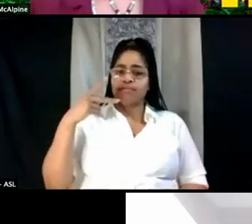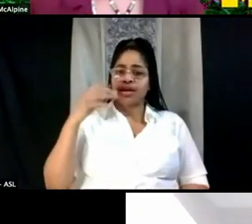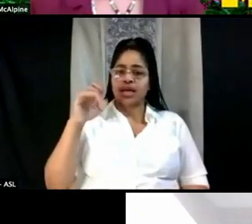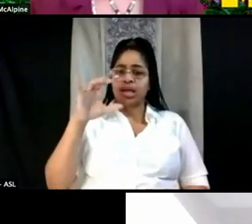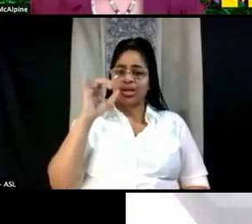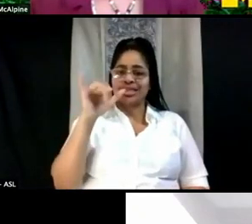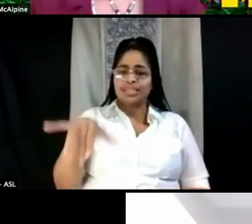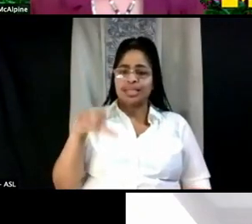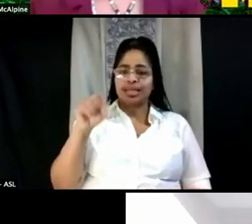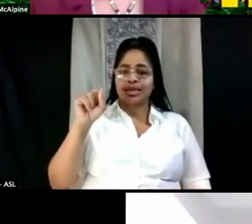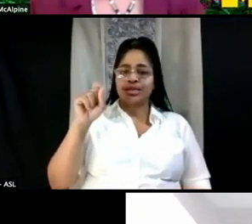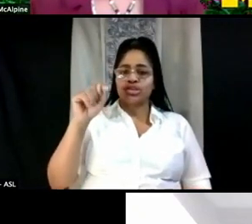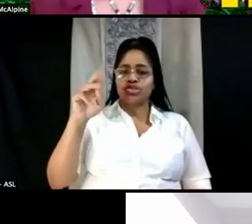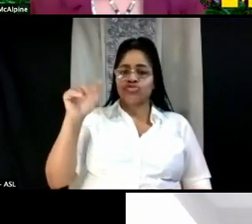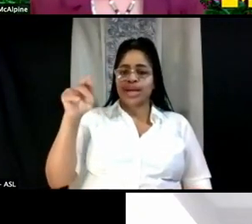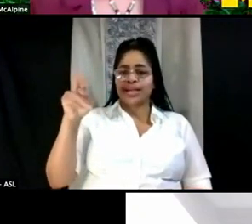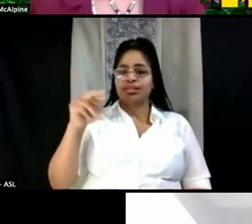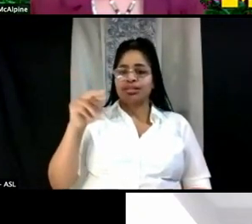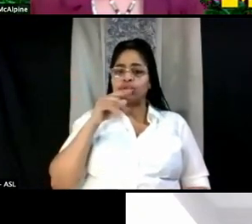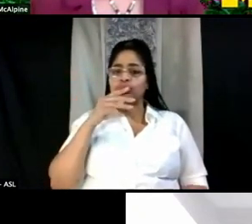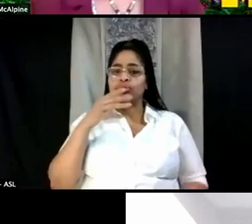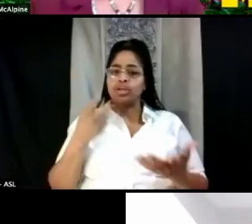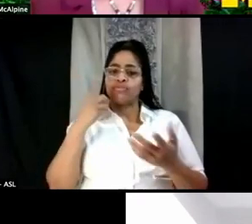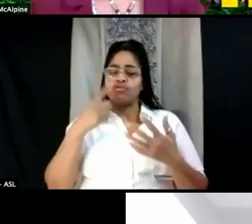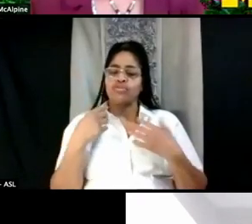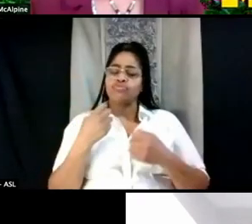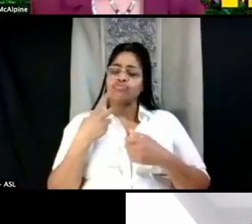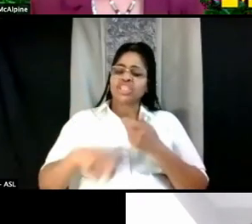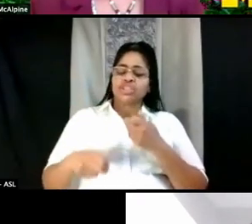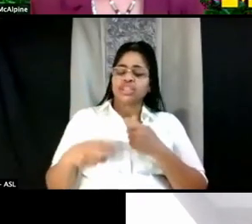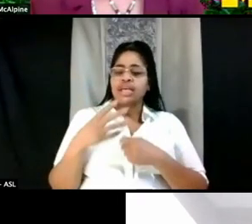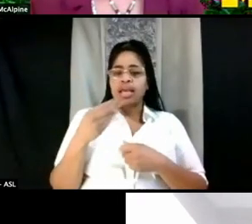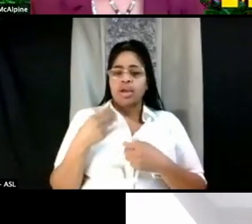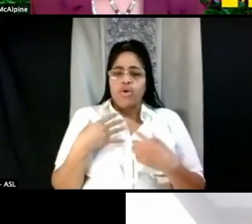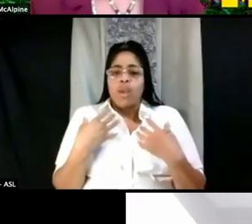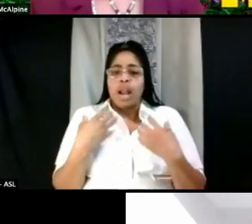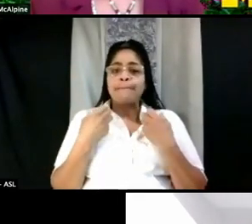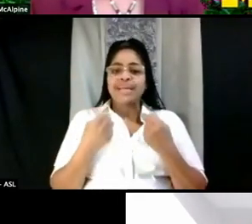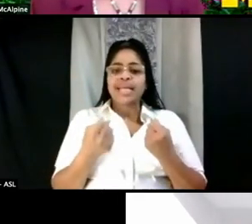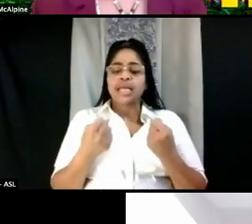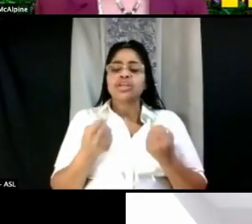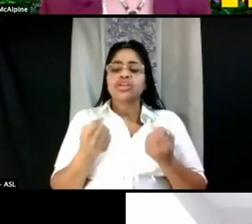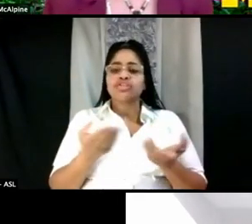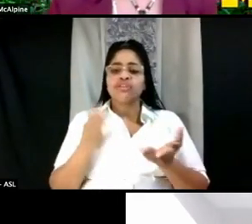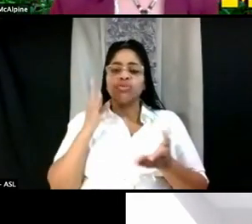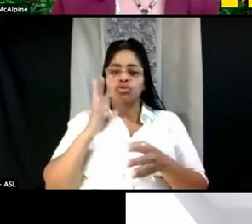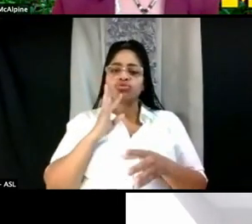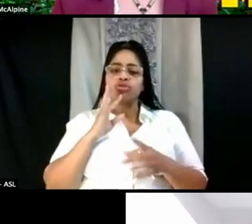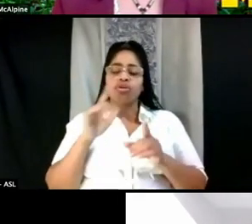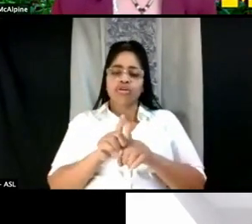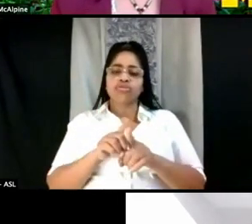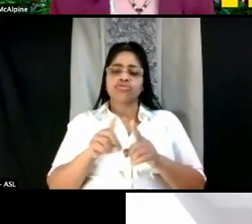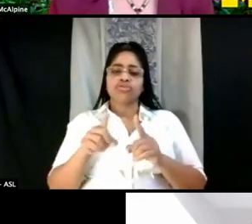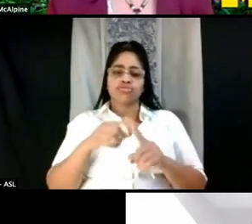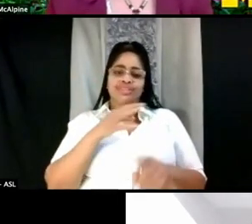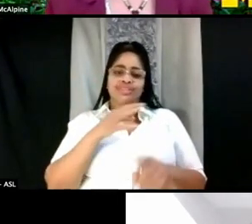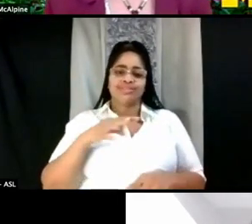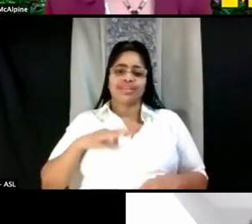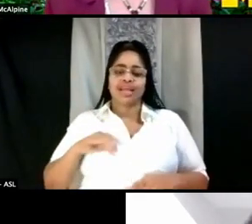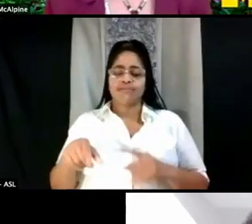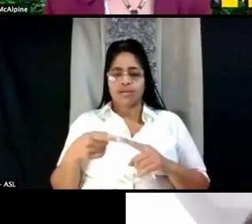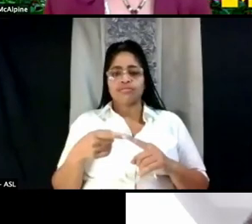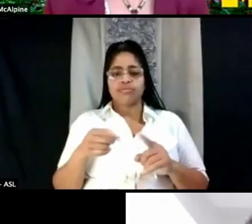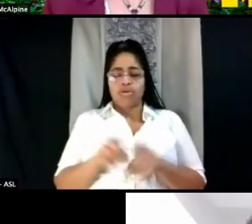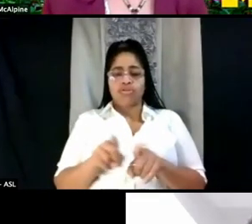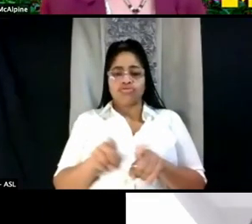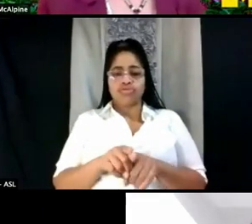for Resiliency and Well-Being Services, and she'll discuss some resources available for staff as well. Before we get